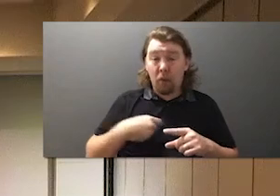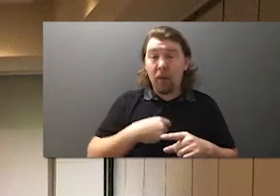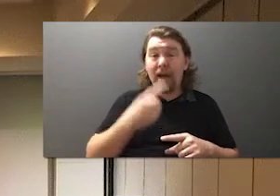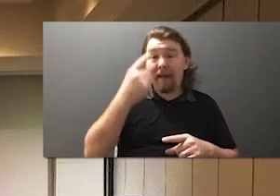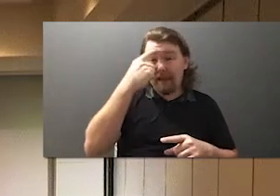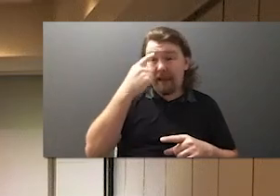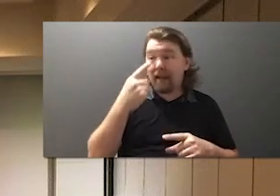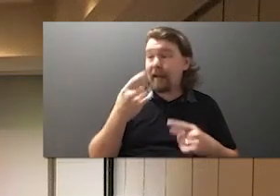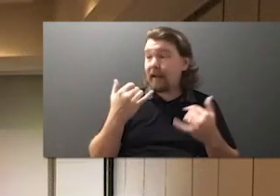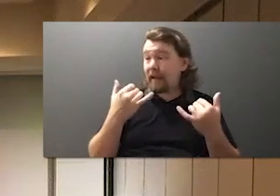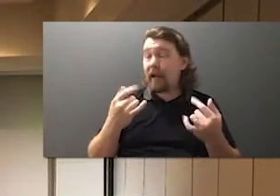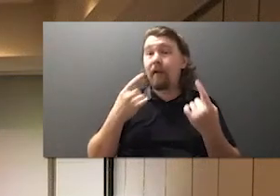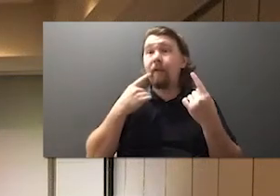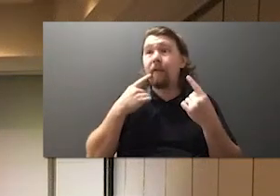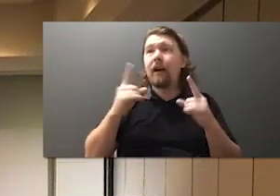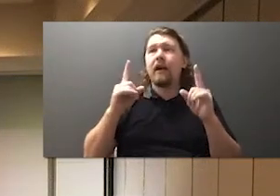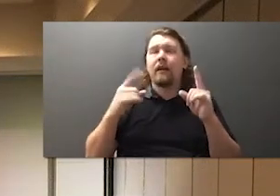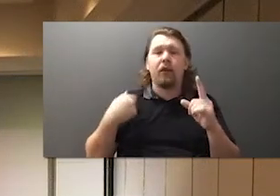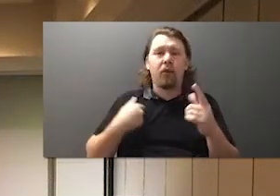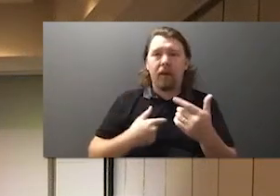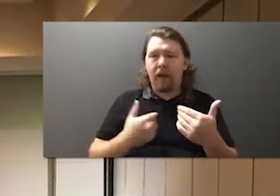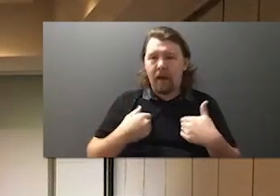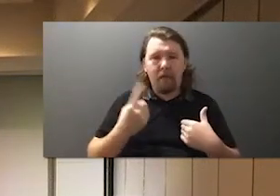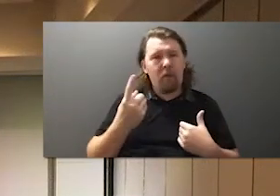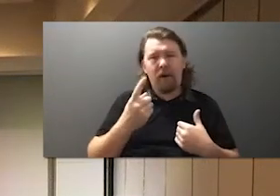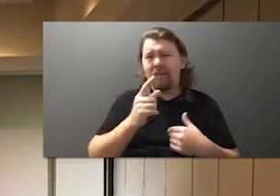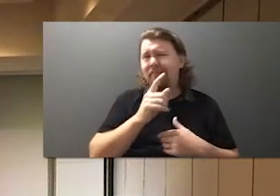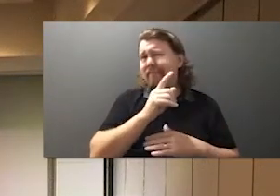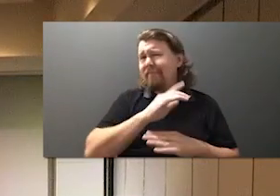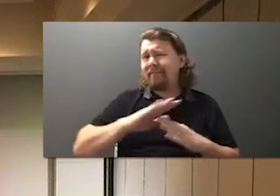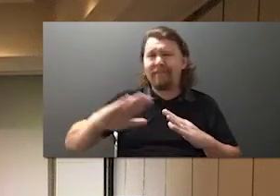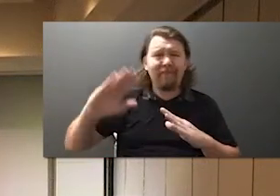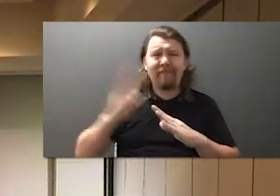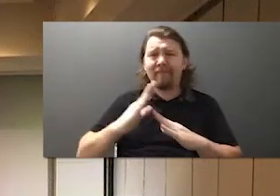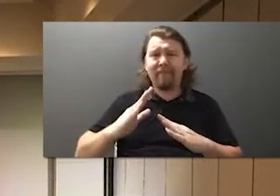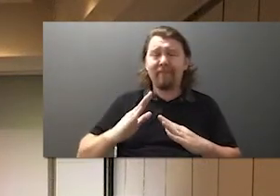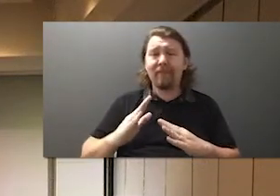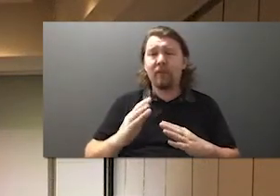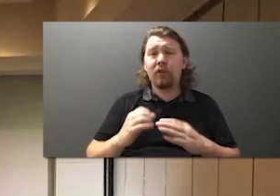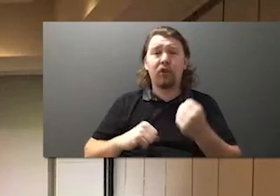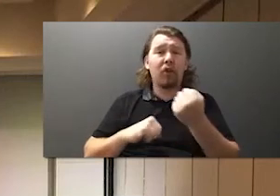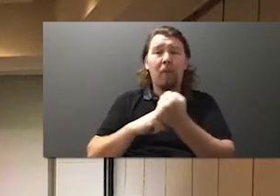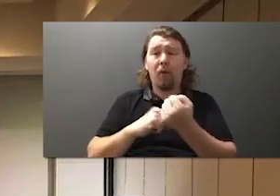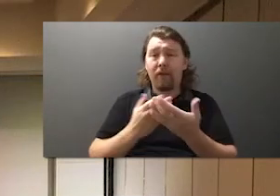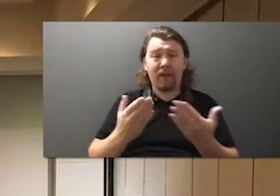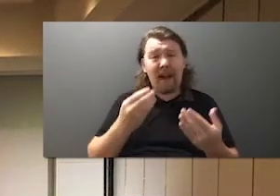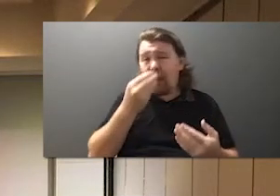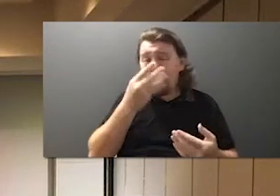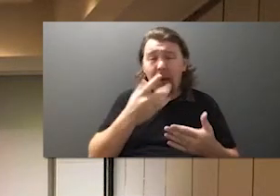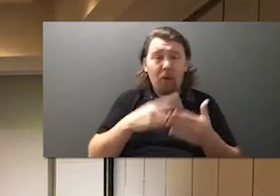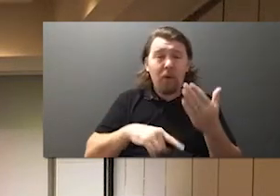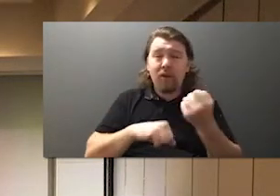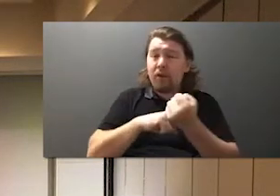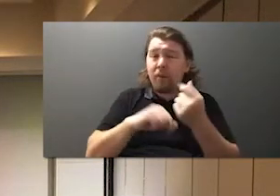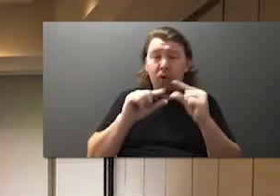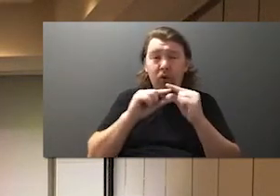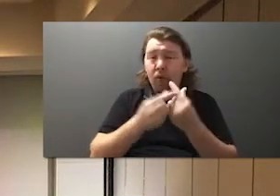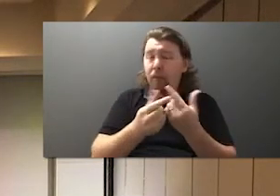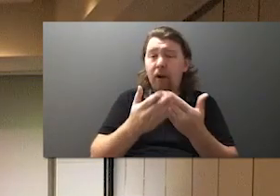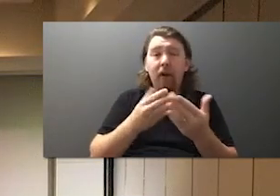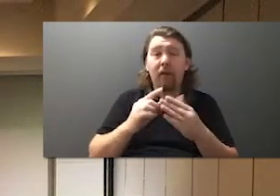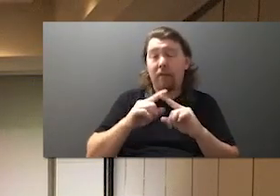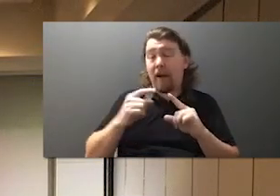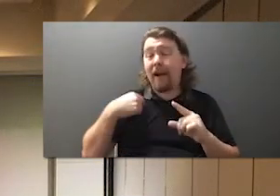tried. We think we're at the point right now that we have one of the best support things out there. I don't care what support group it